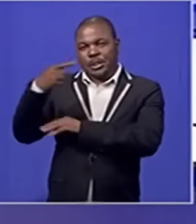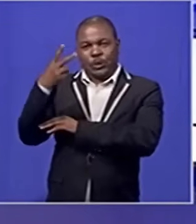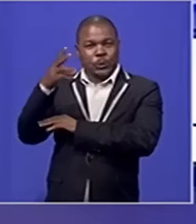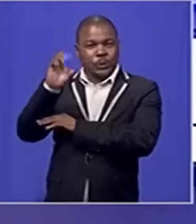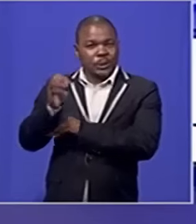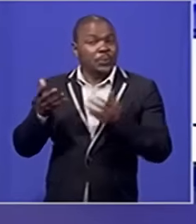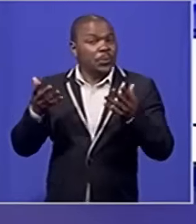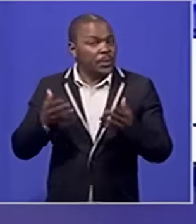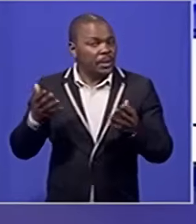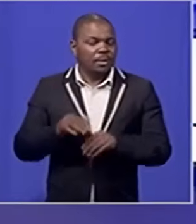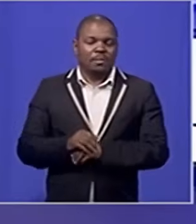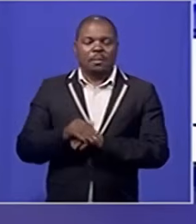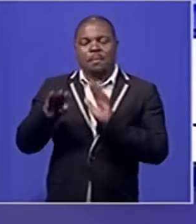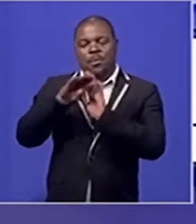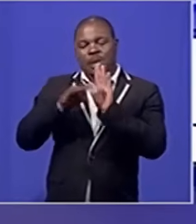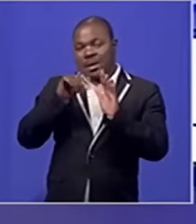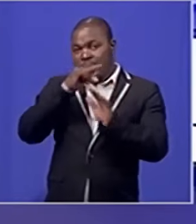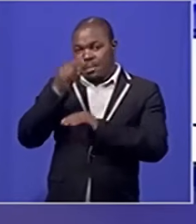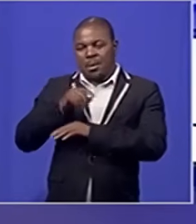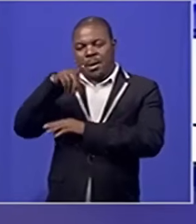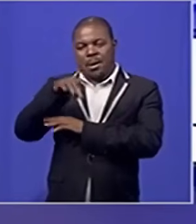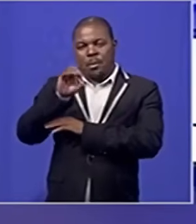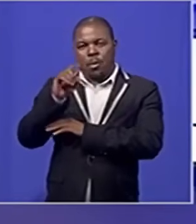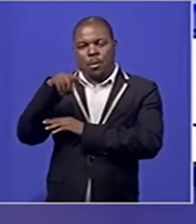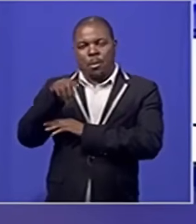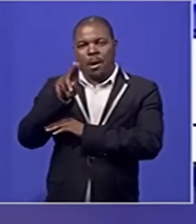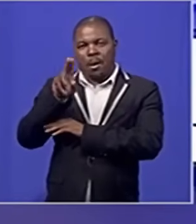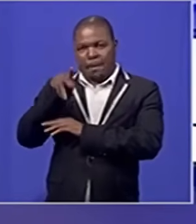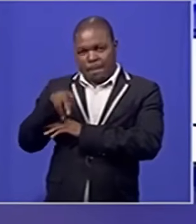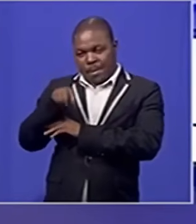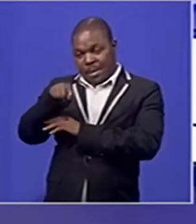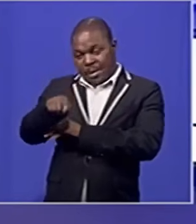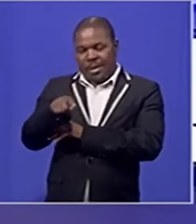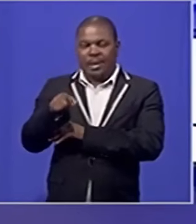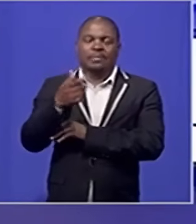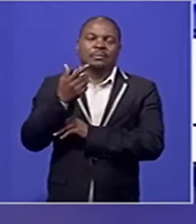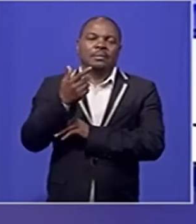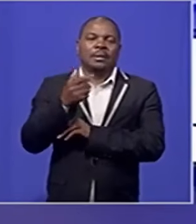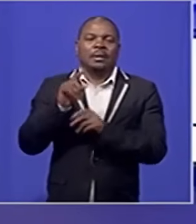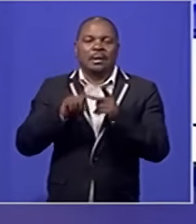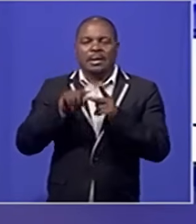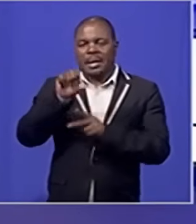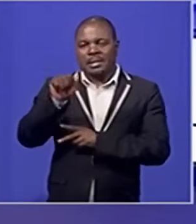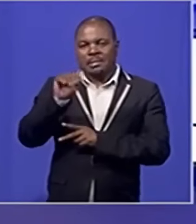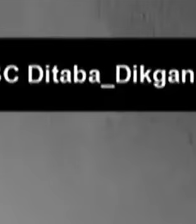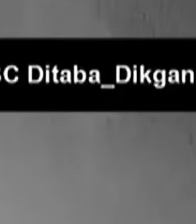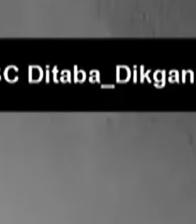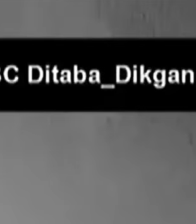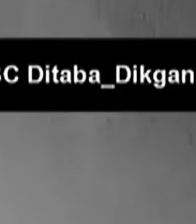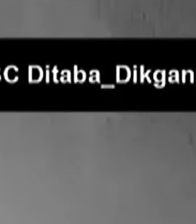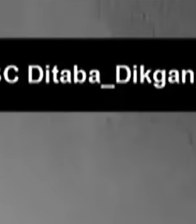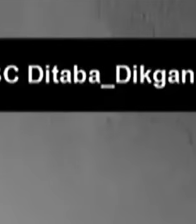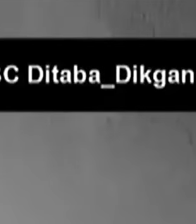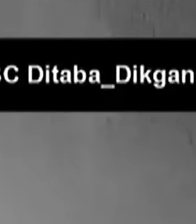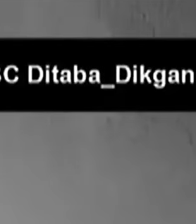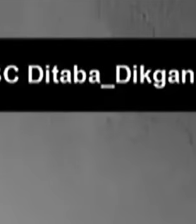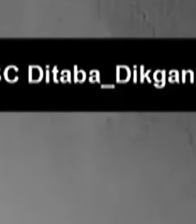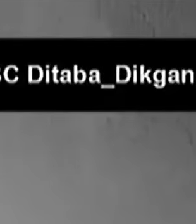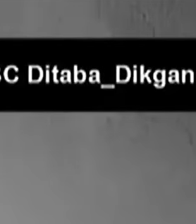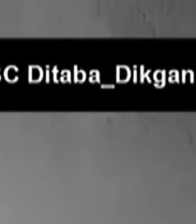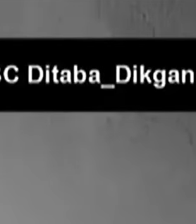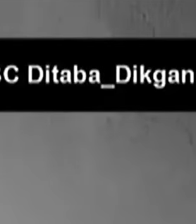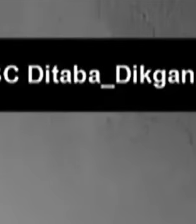G20 go kanala ya rena ya G20 pop-up go app ya rena ya SABC Plus le go ditiši ka moka tša seyalemoya go latela kakanyo ya maemo